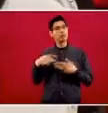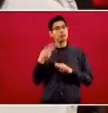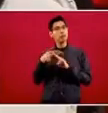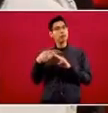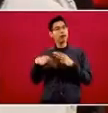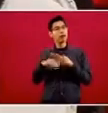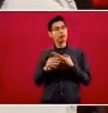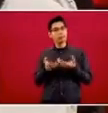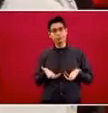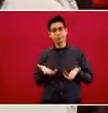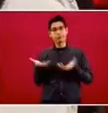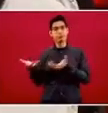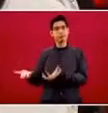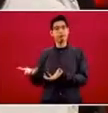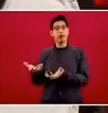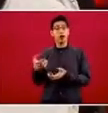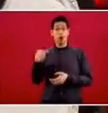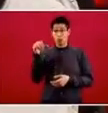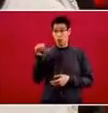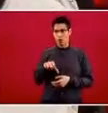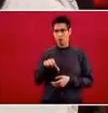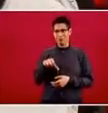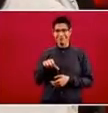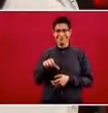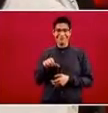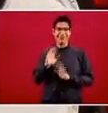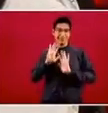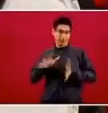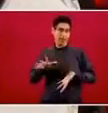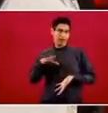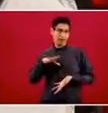and when talking about the protection of personnel,